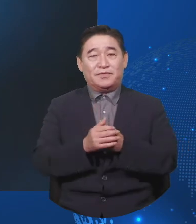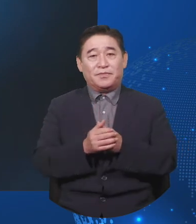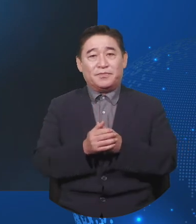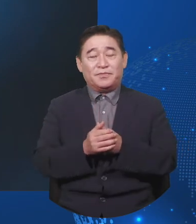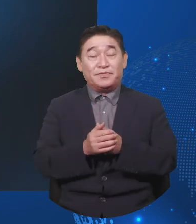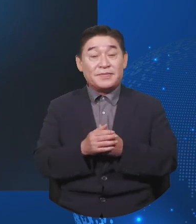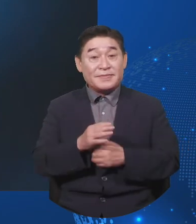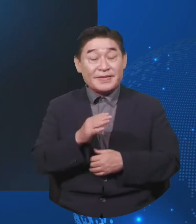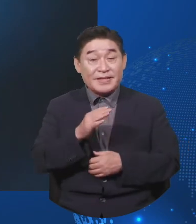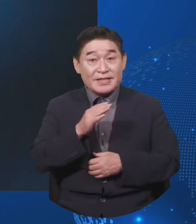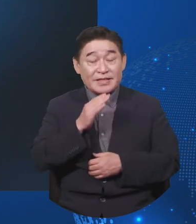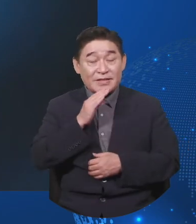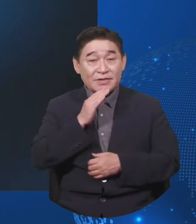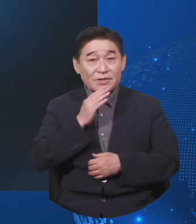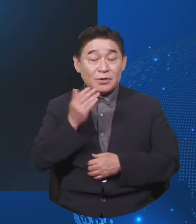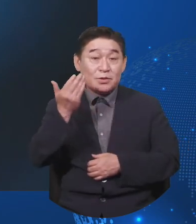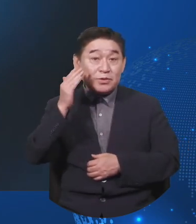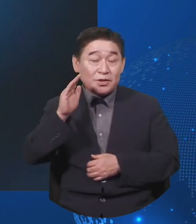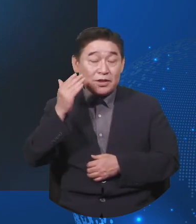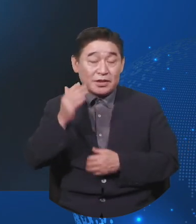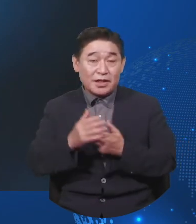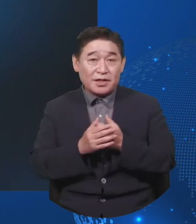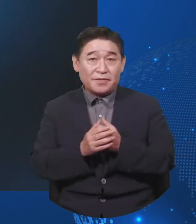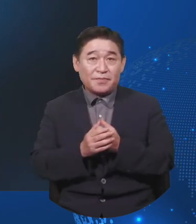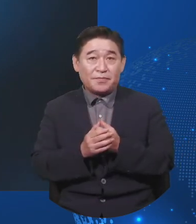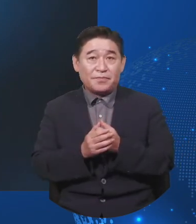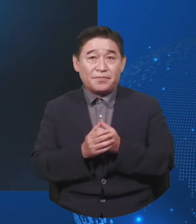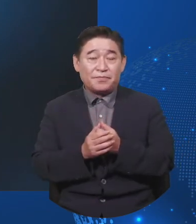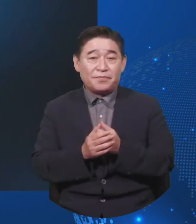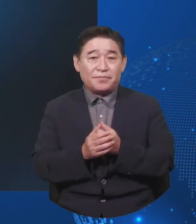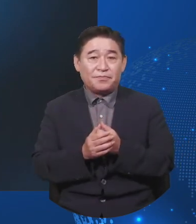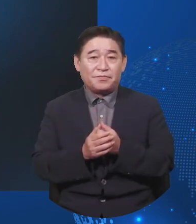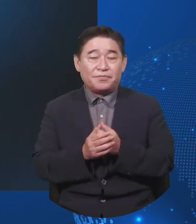example, the resolution of General